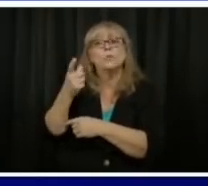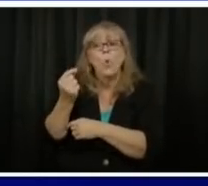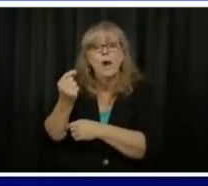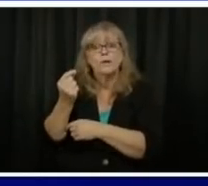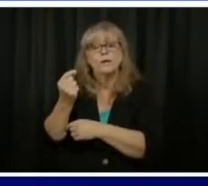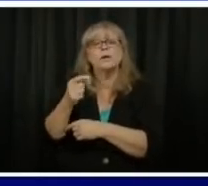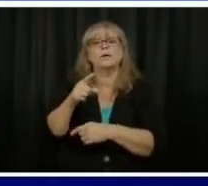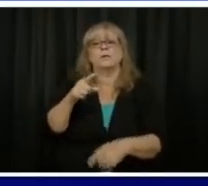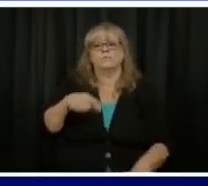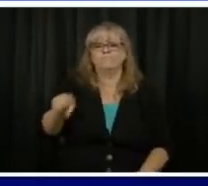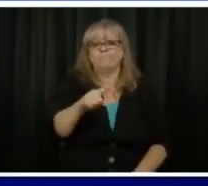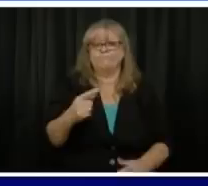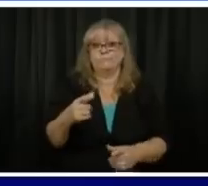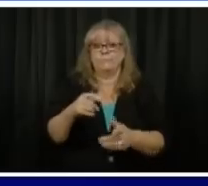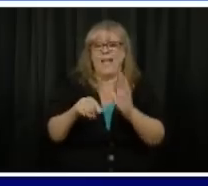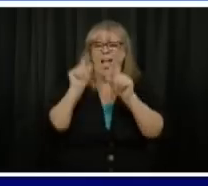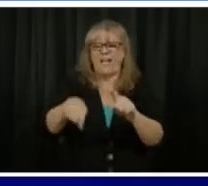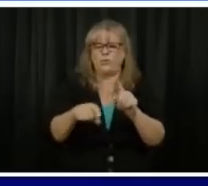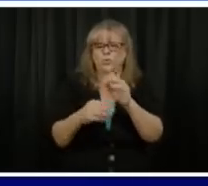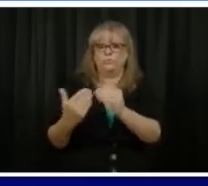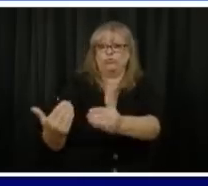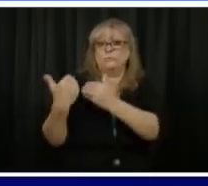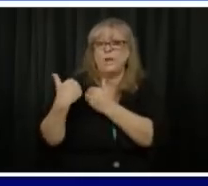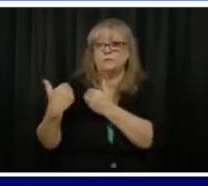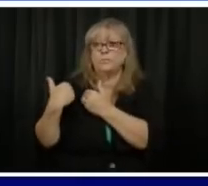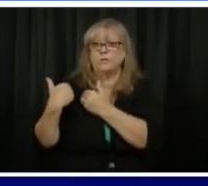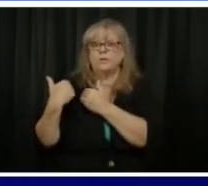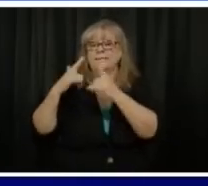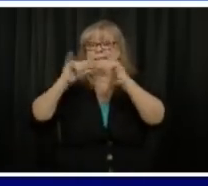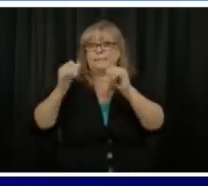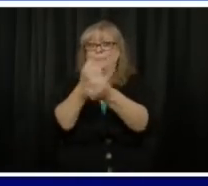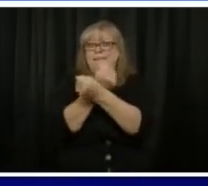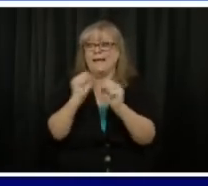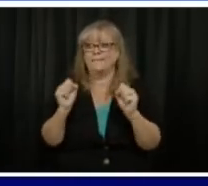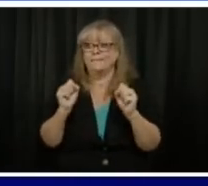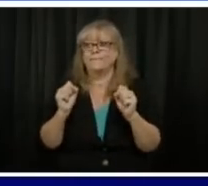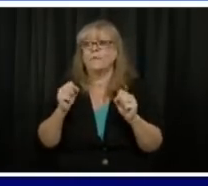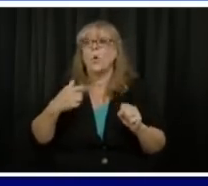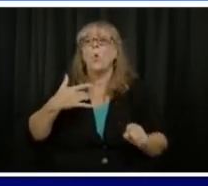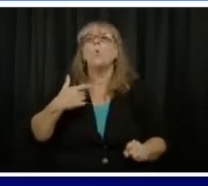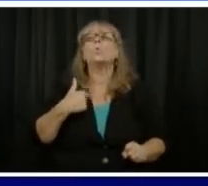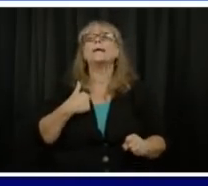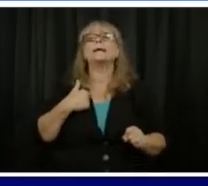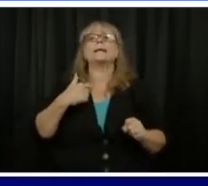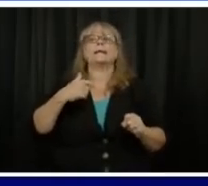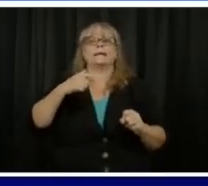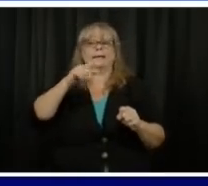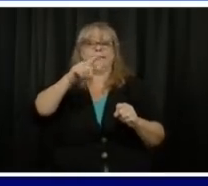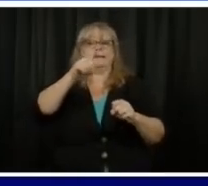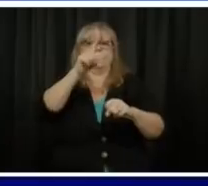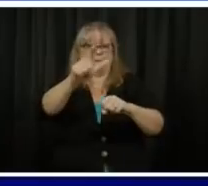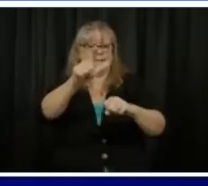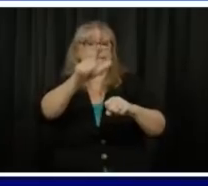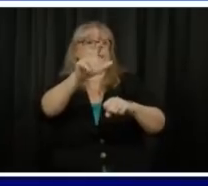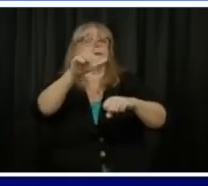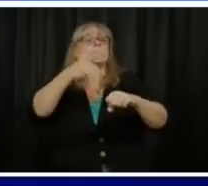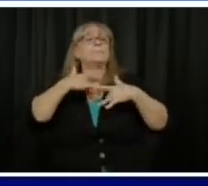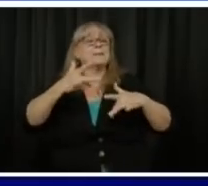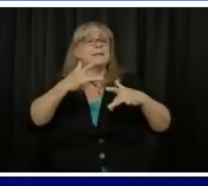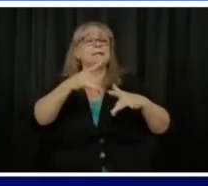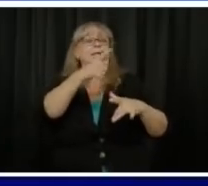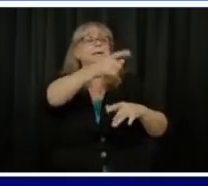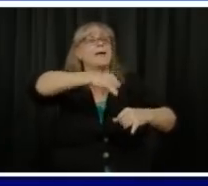and beef up our public health response. Normally in our state, last call is 2 in the morning. For the next 30 days, last call for alcohol is going to